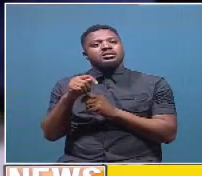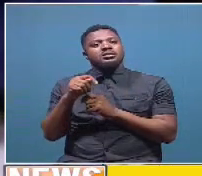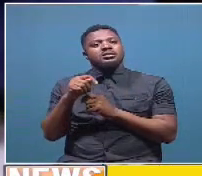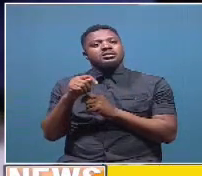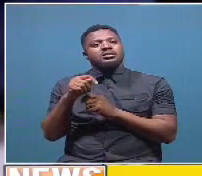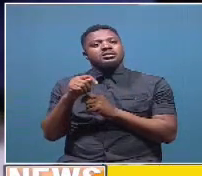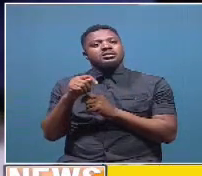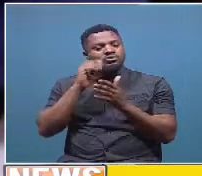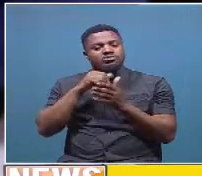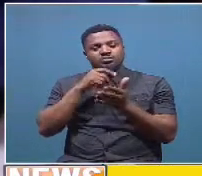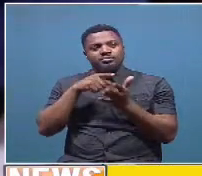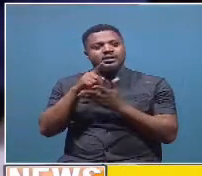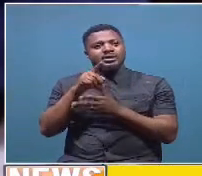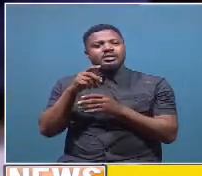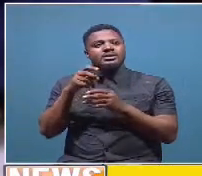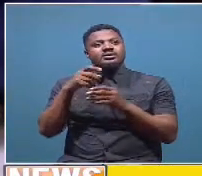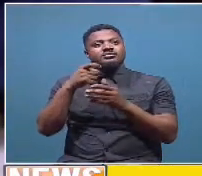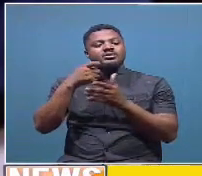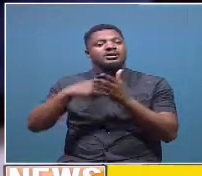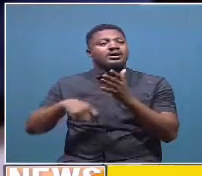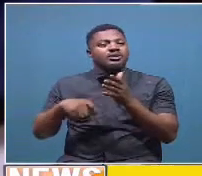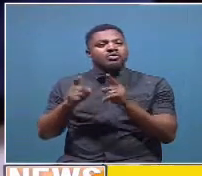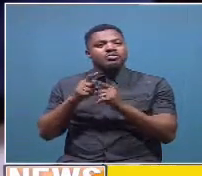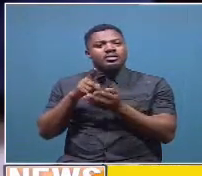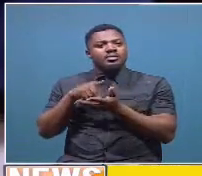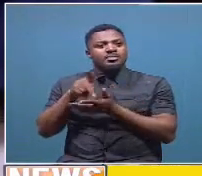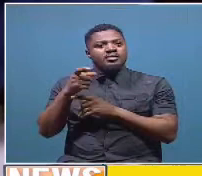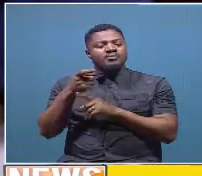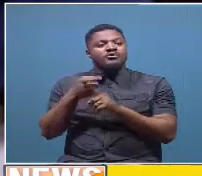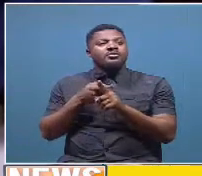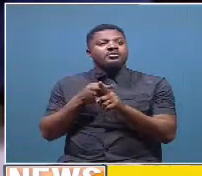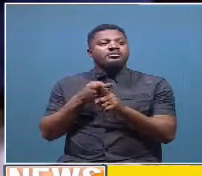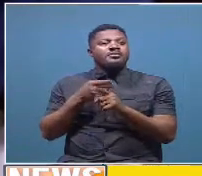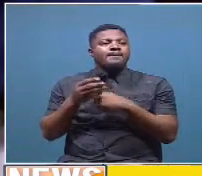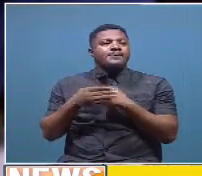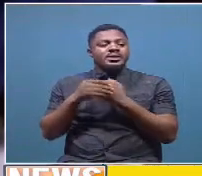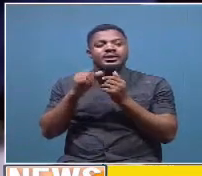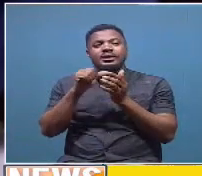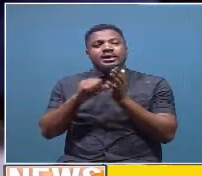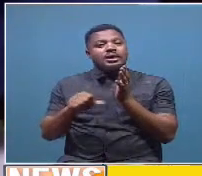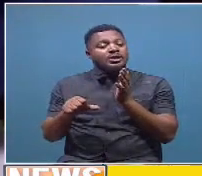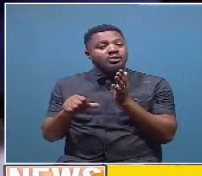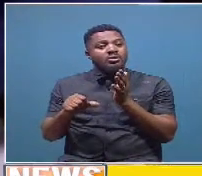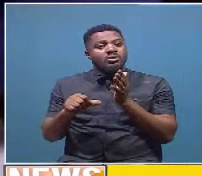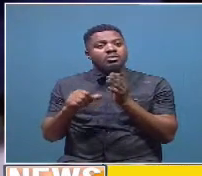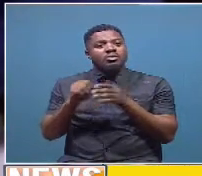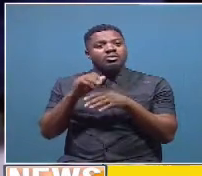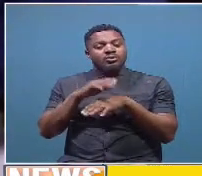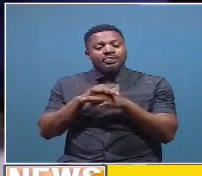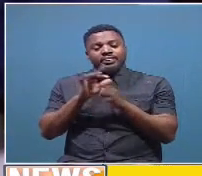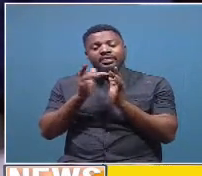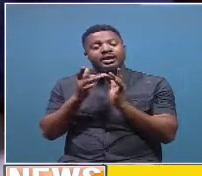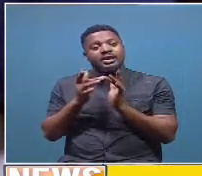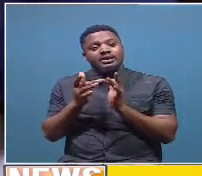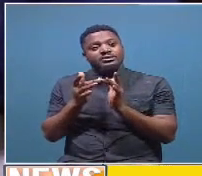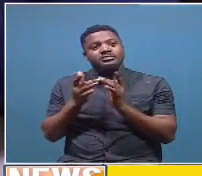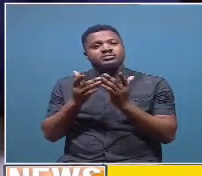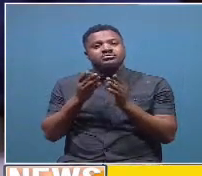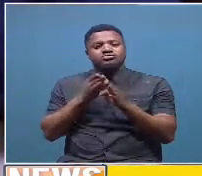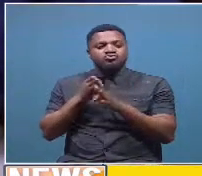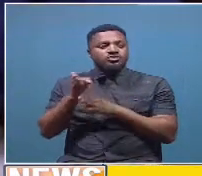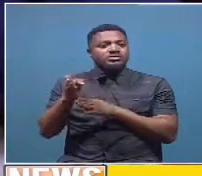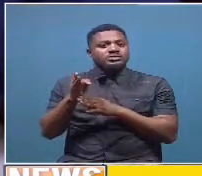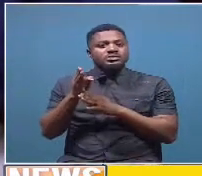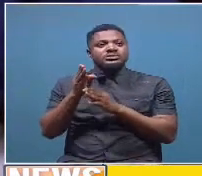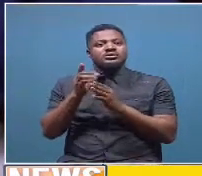exempt. You can pay from your bank account on the internet directly to